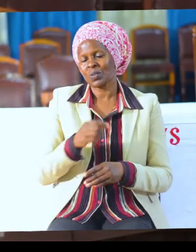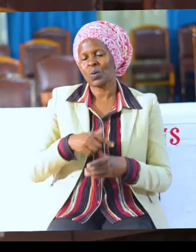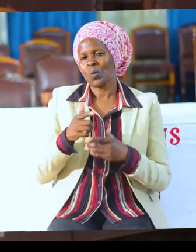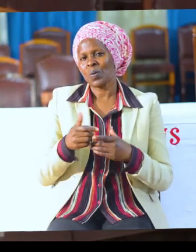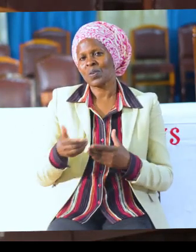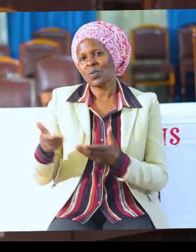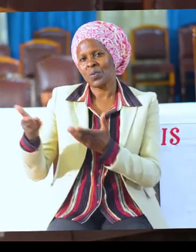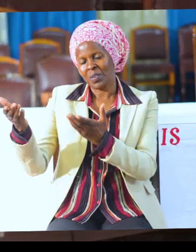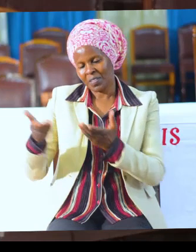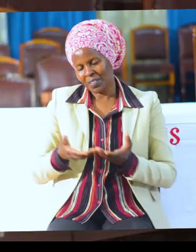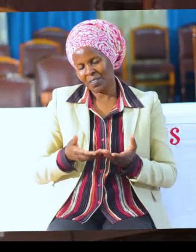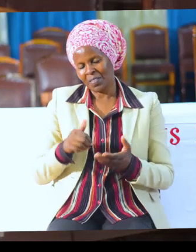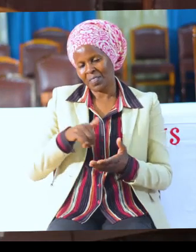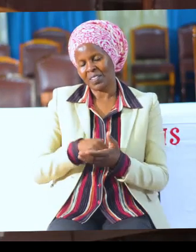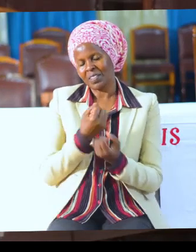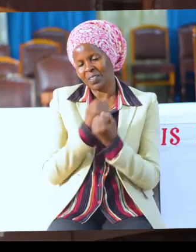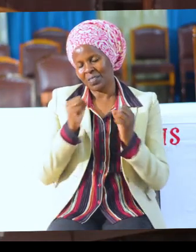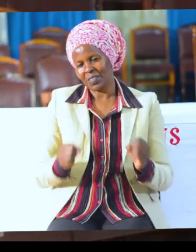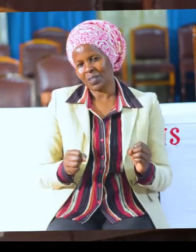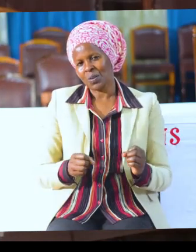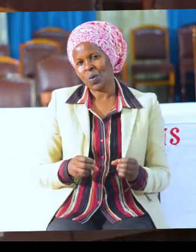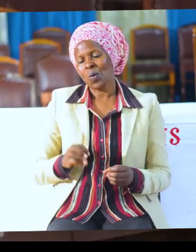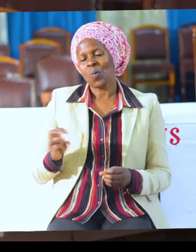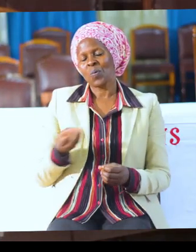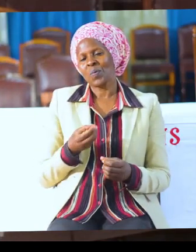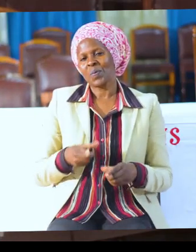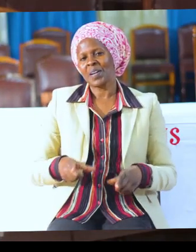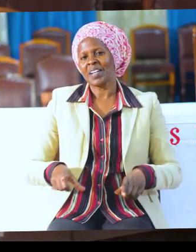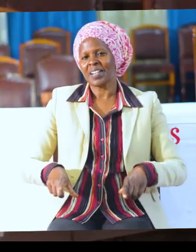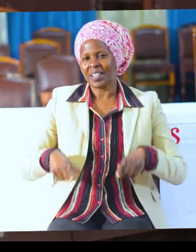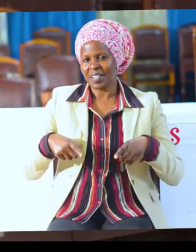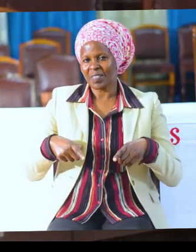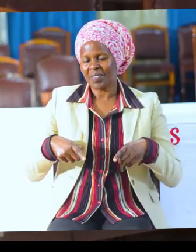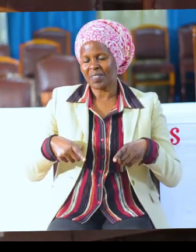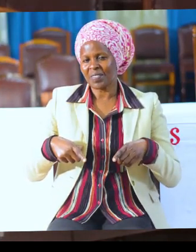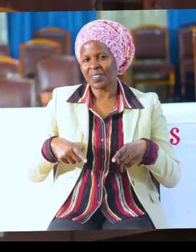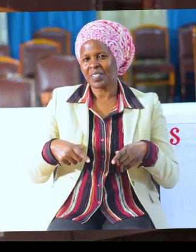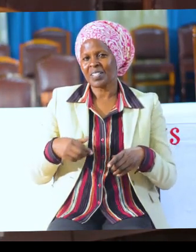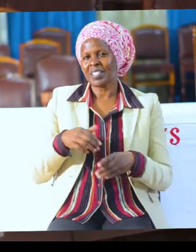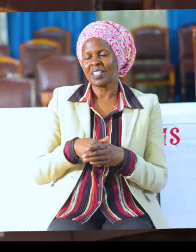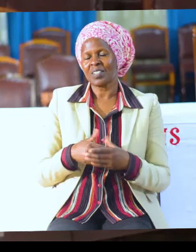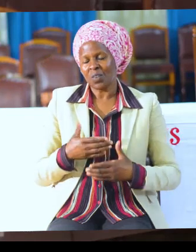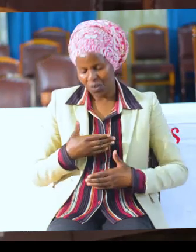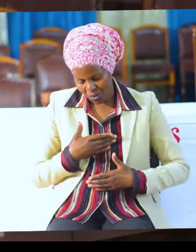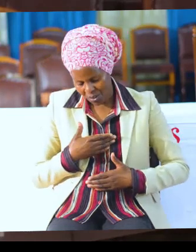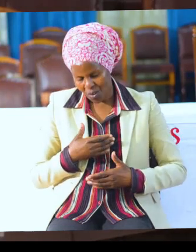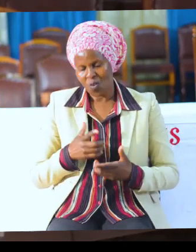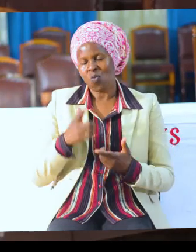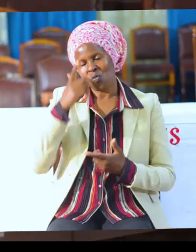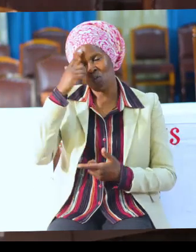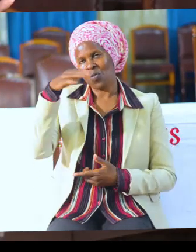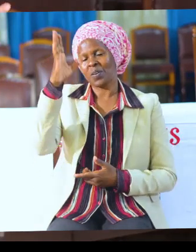accept the salvation, we live in a way that constantly honors him.